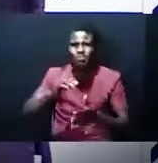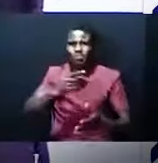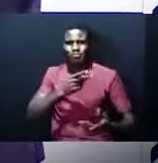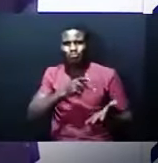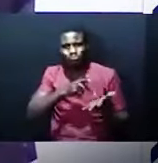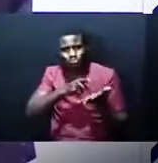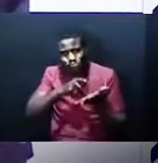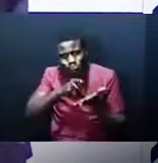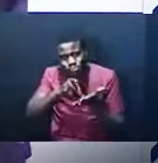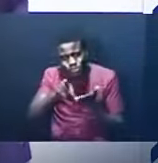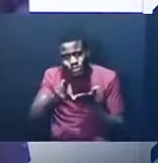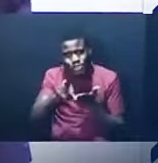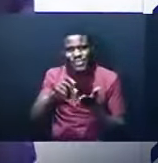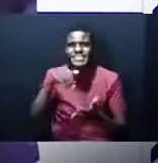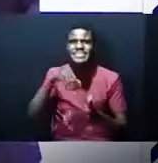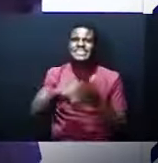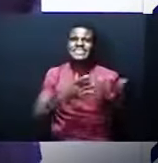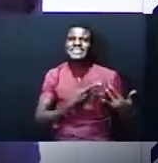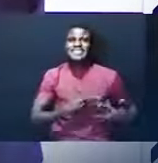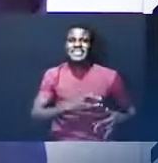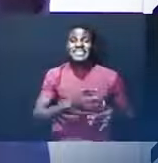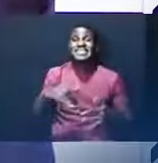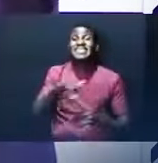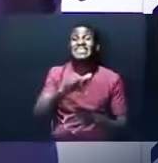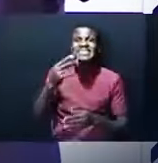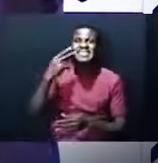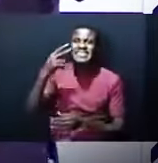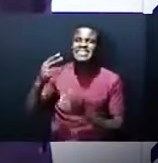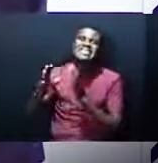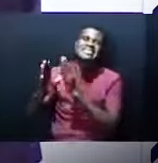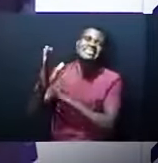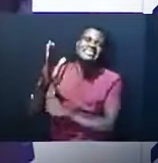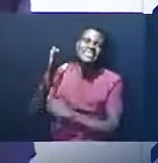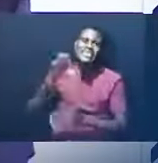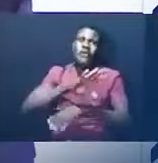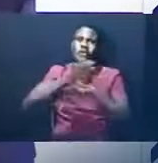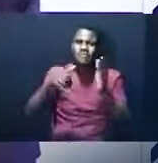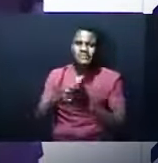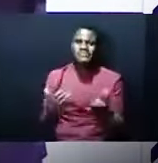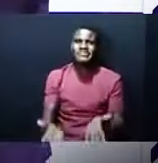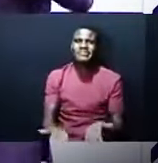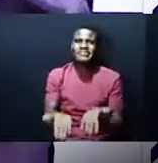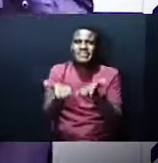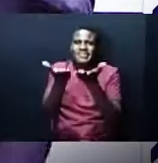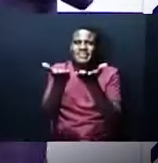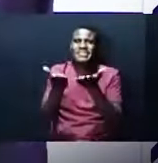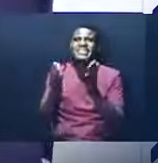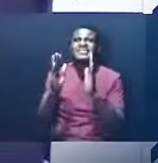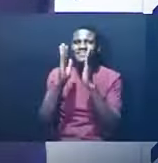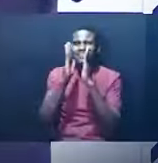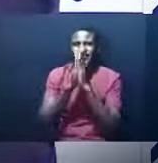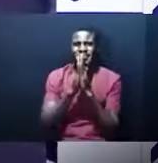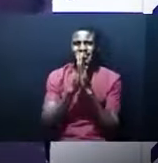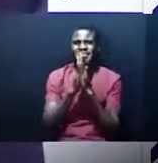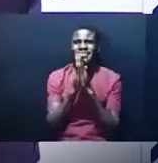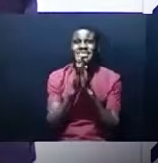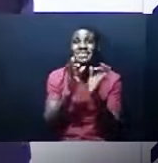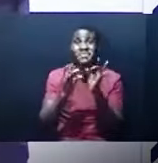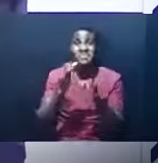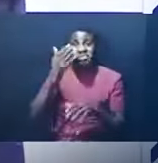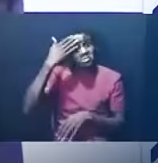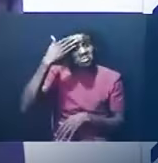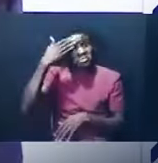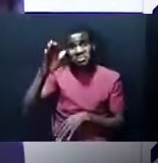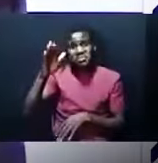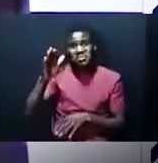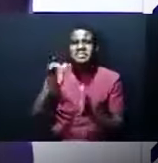for they shall see God. Now, shall we rise up in prayer? And if you don't know Jesus